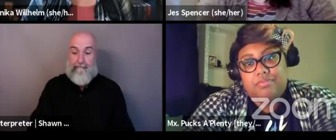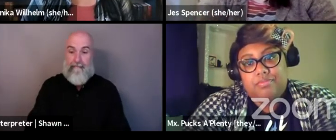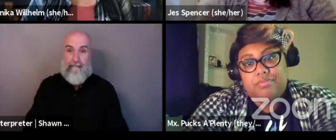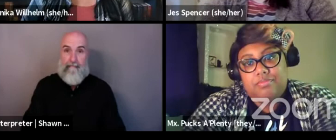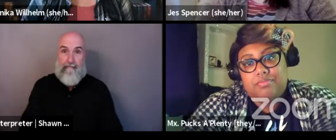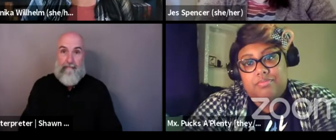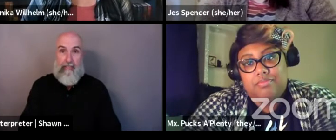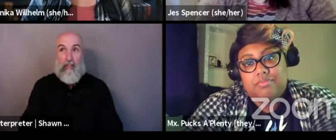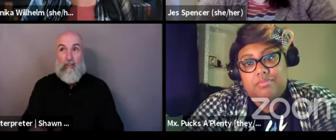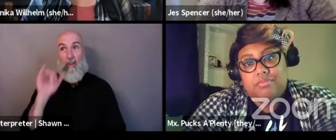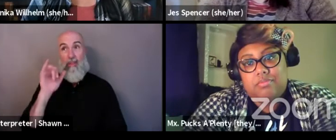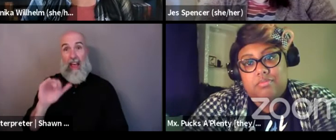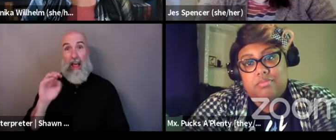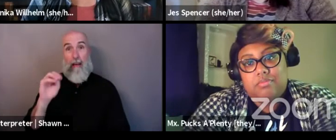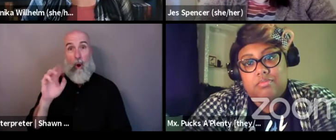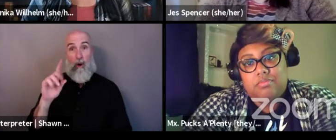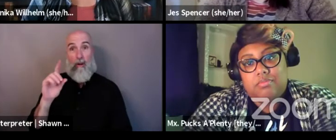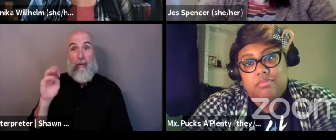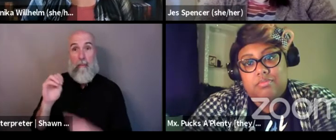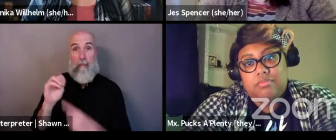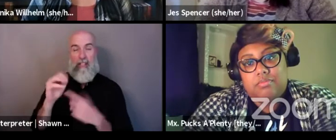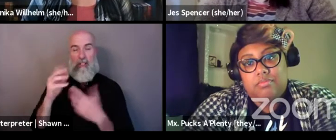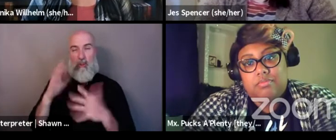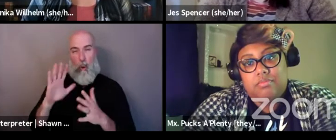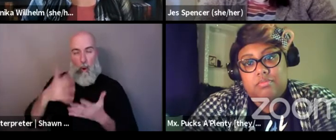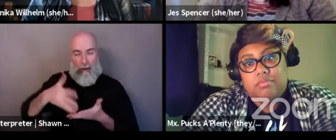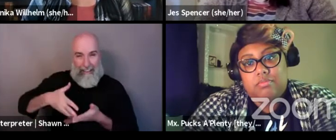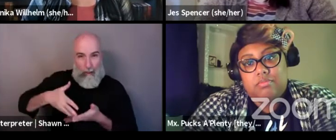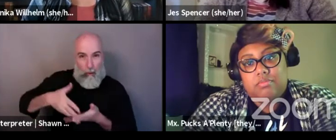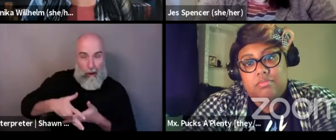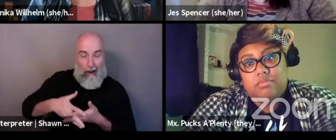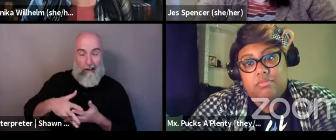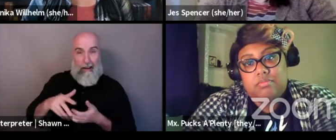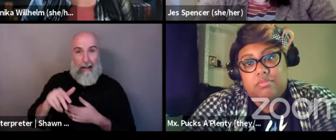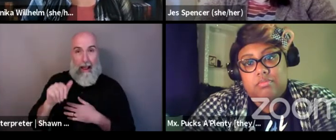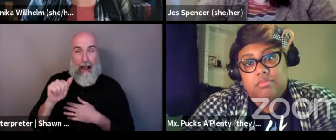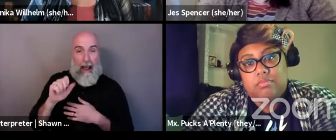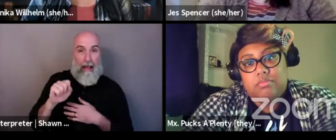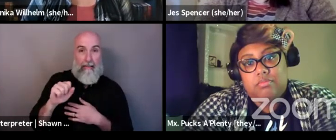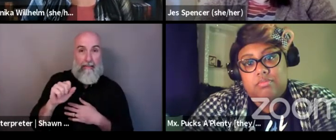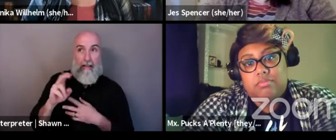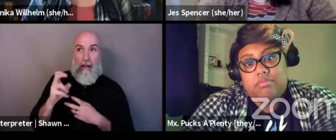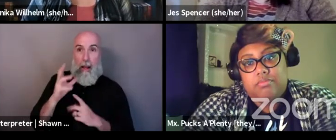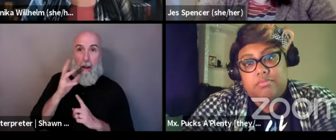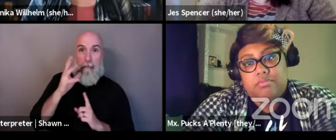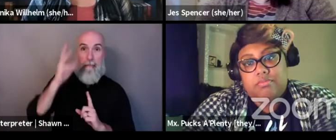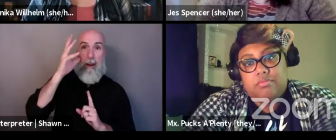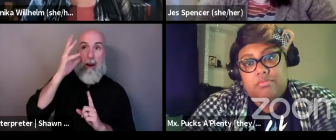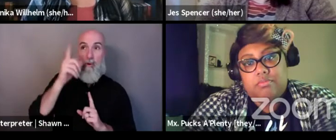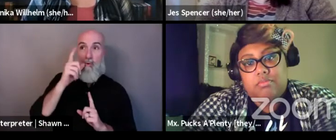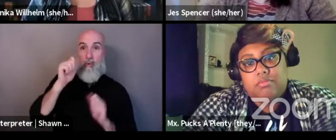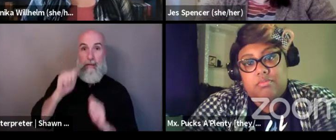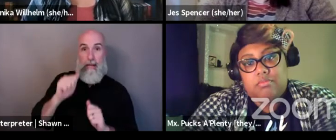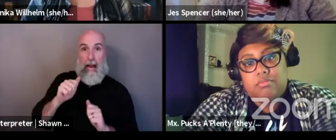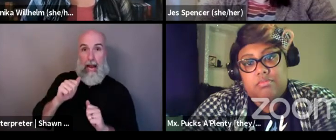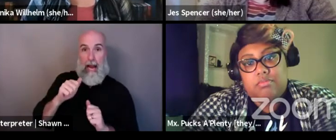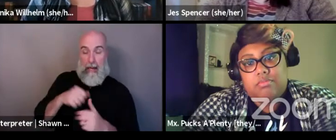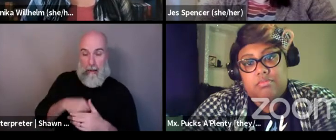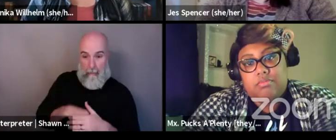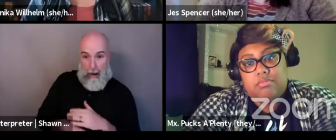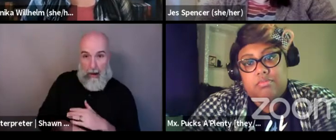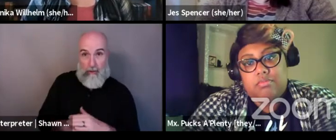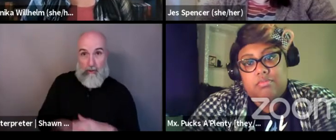So like that martyrdom is like so ingrained, like as a parent who can bear children, but